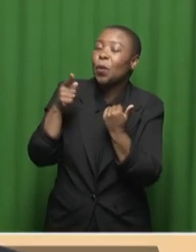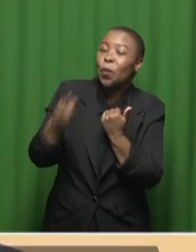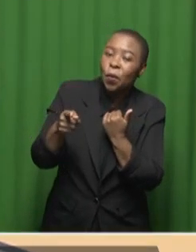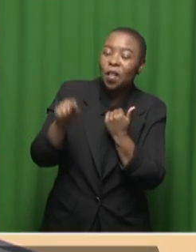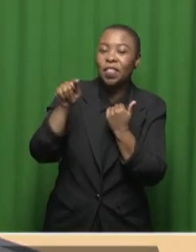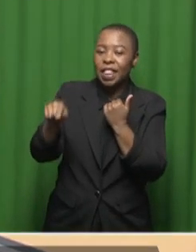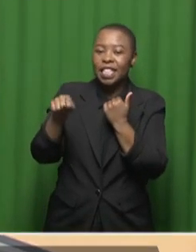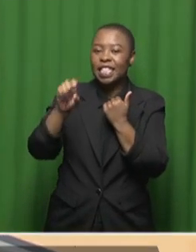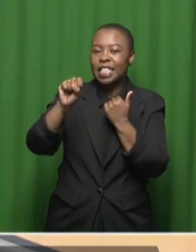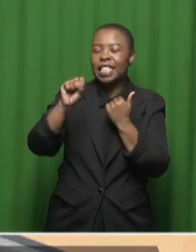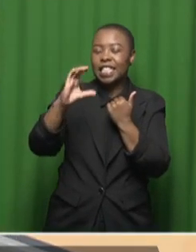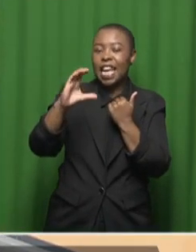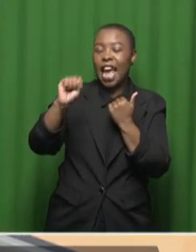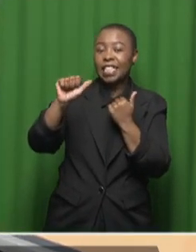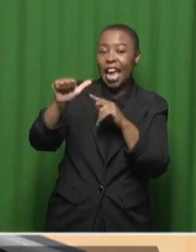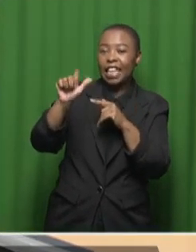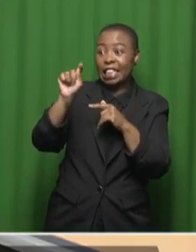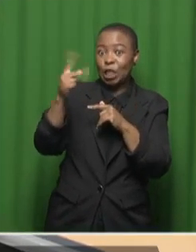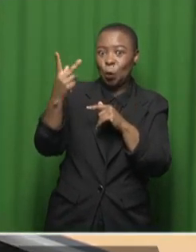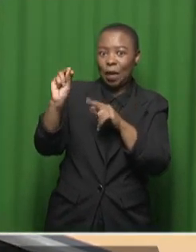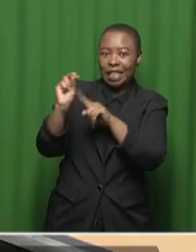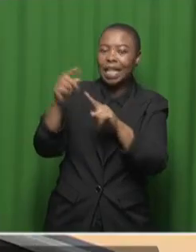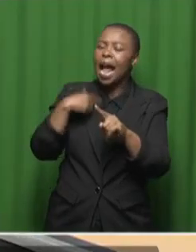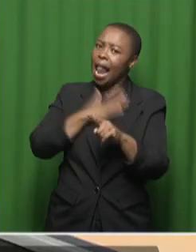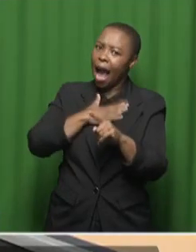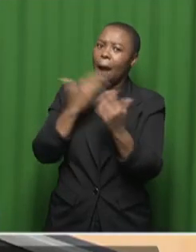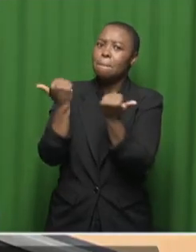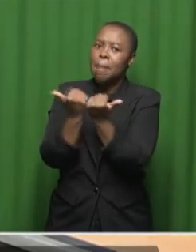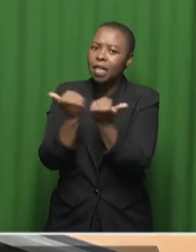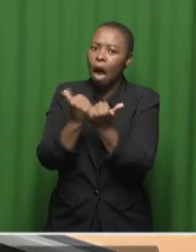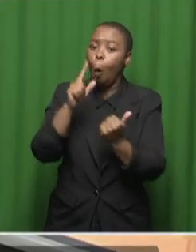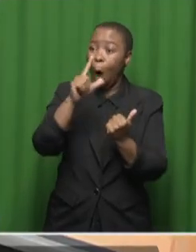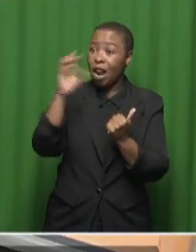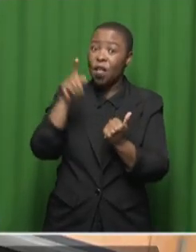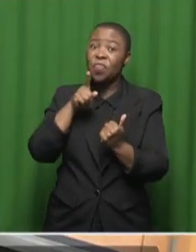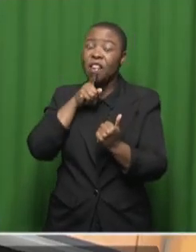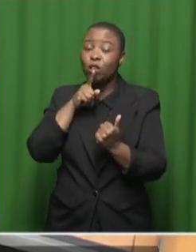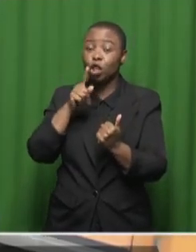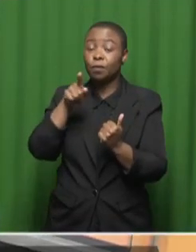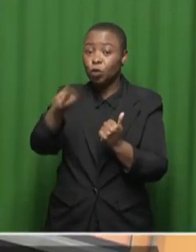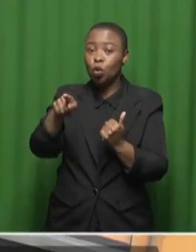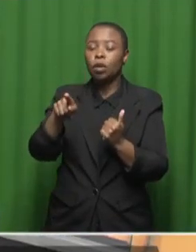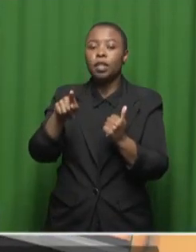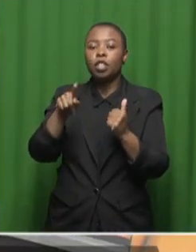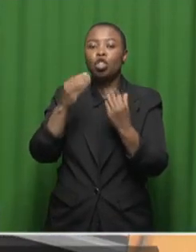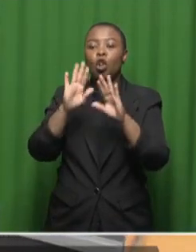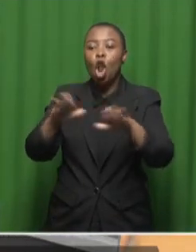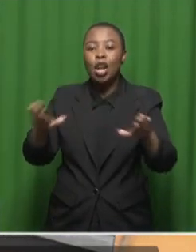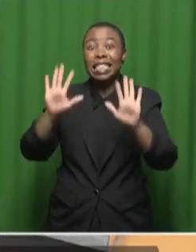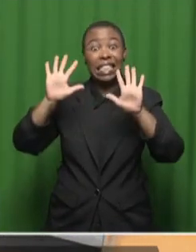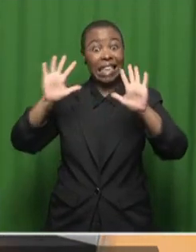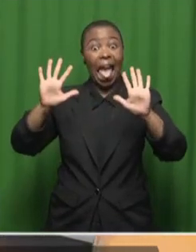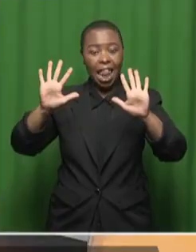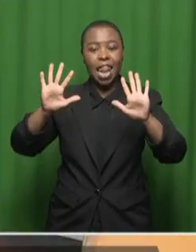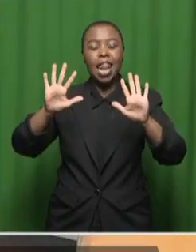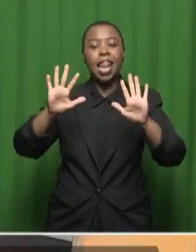of the CSA T20. I definitely love the bursaries, 100,000 Rand to 10 lucky students who will, of course, be walking away